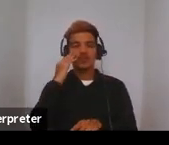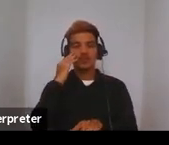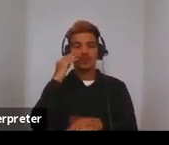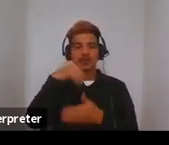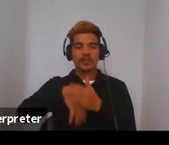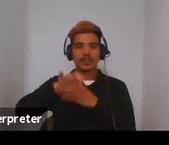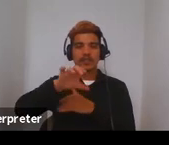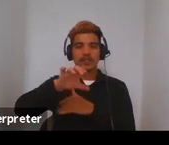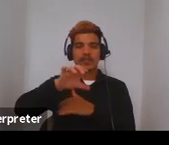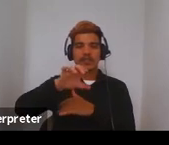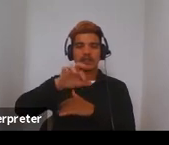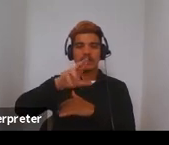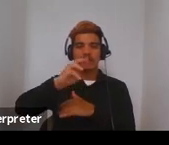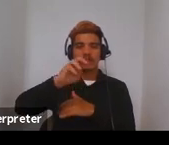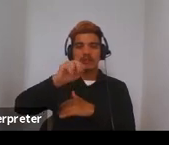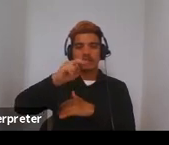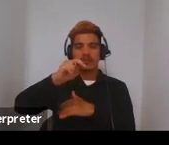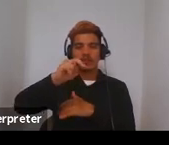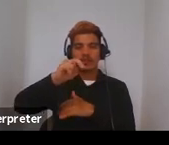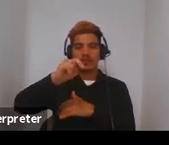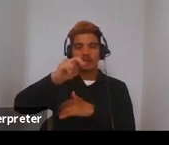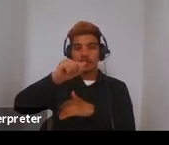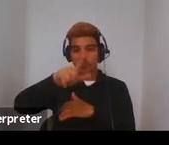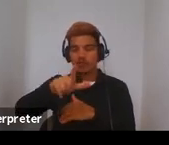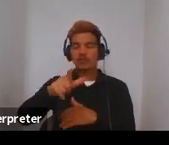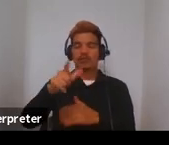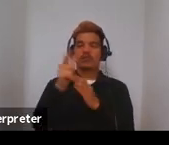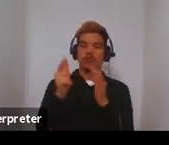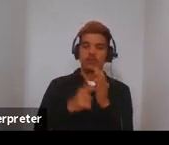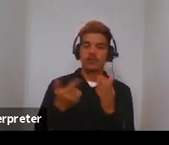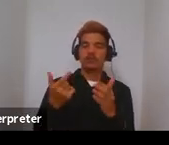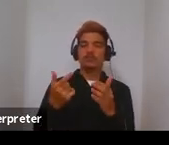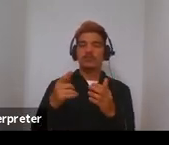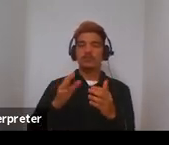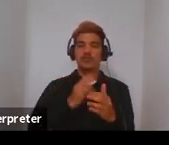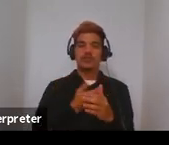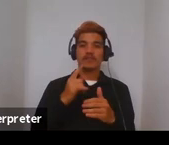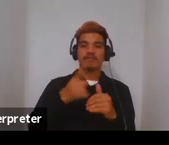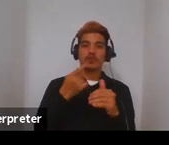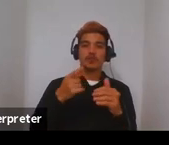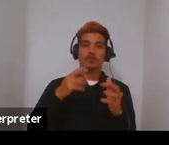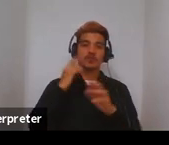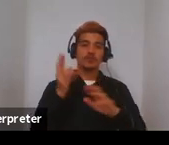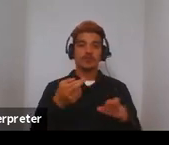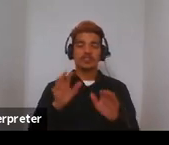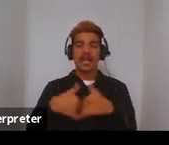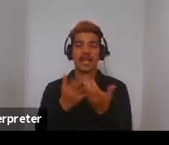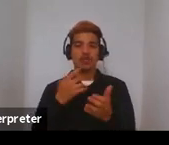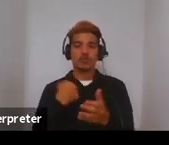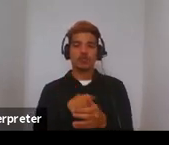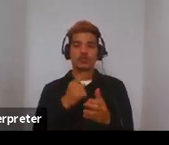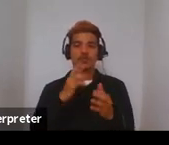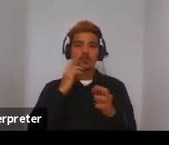criminal law, engagement has been our first line of response in how we respond to sexual violence. It